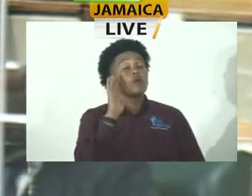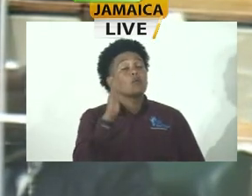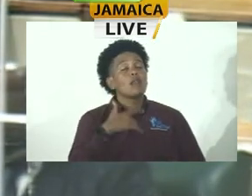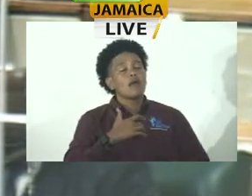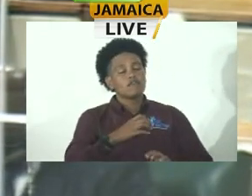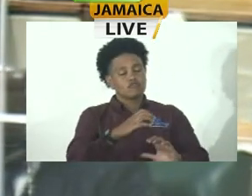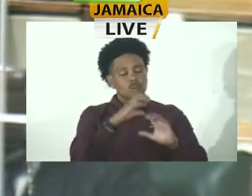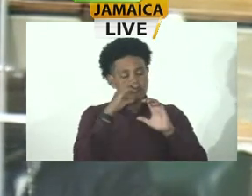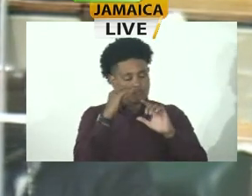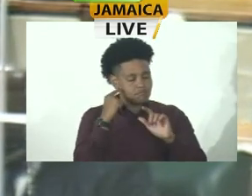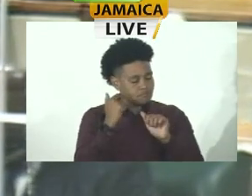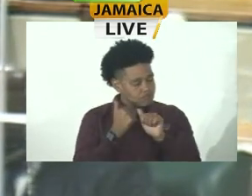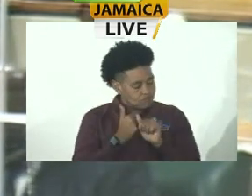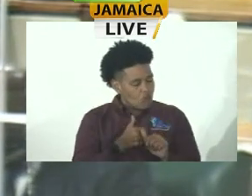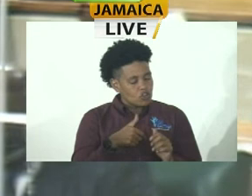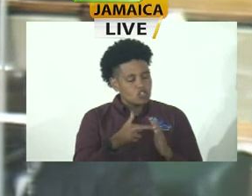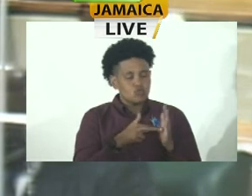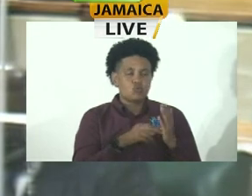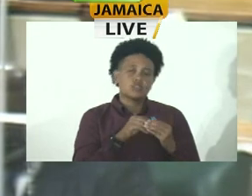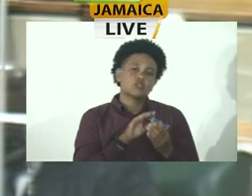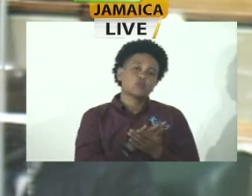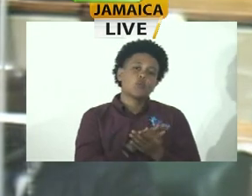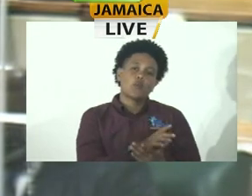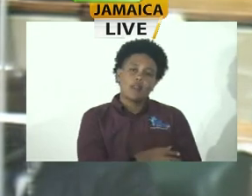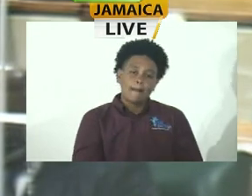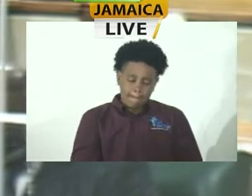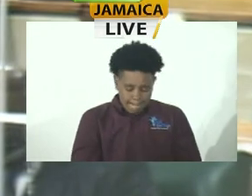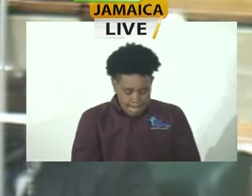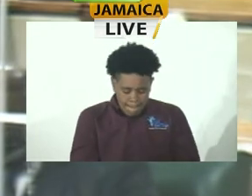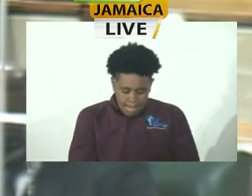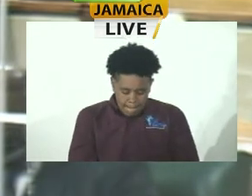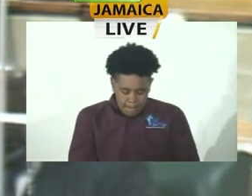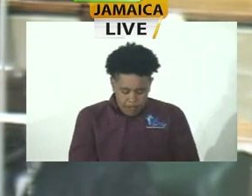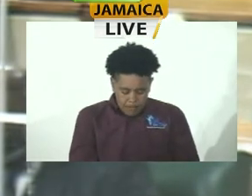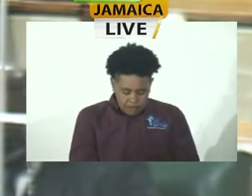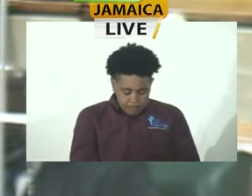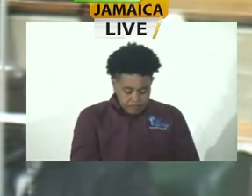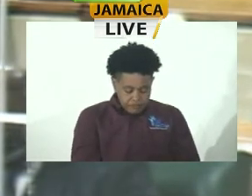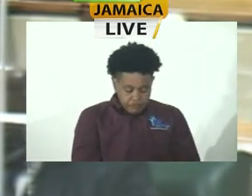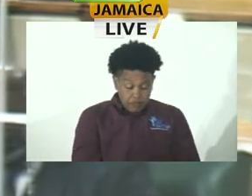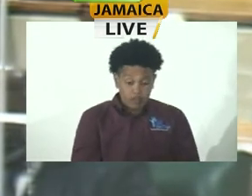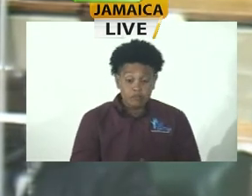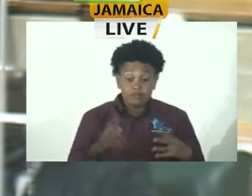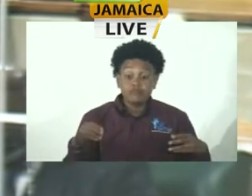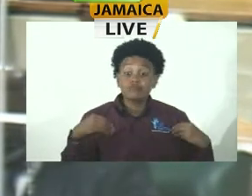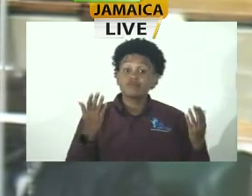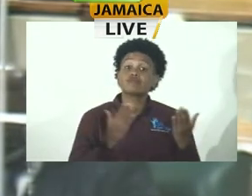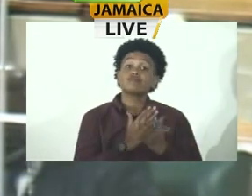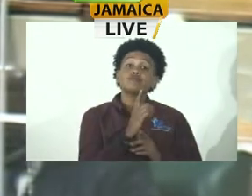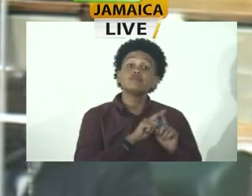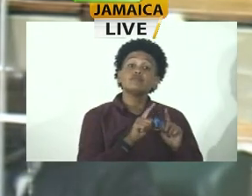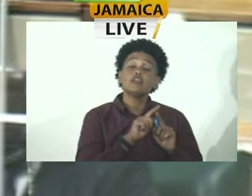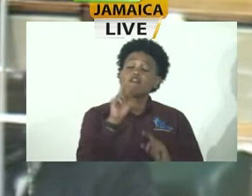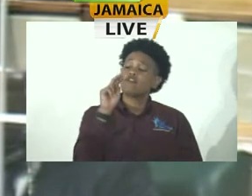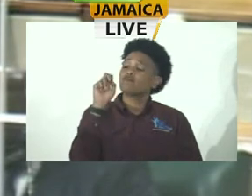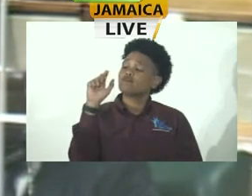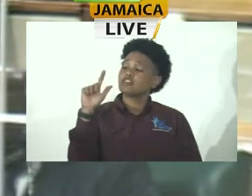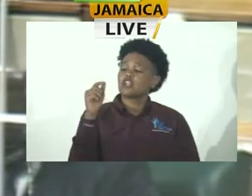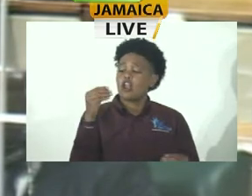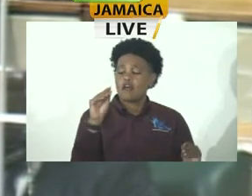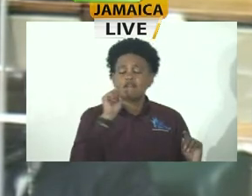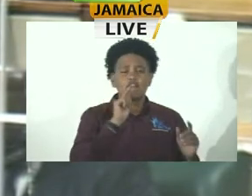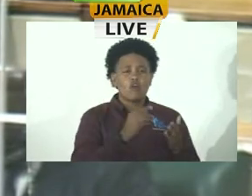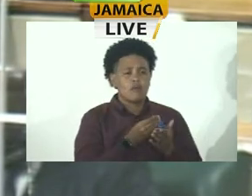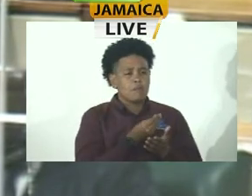adherence to these rules within the schools provisions have been made through the regional offices for disbursements of